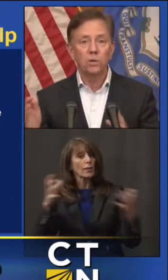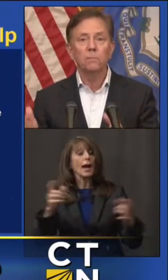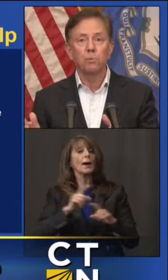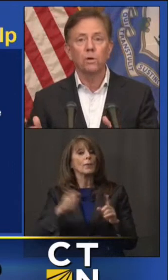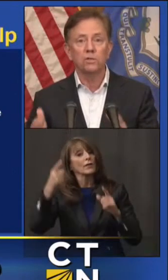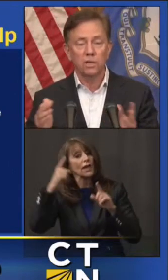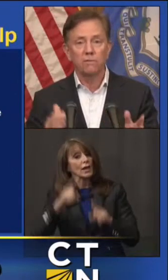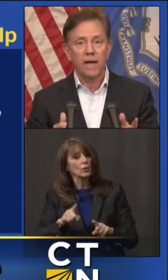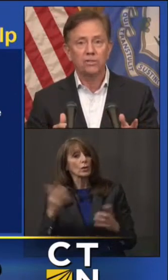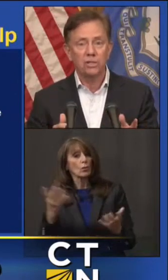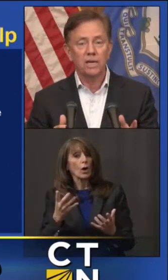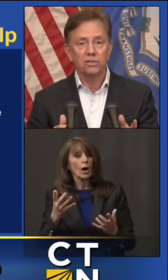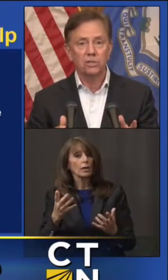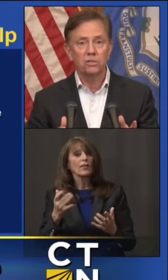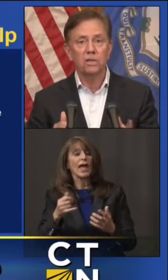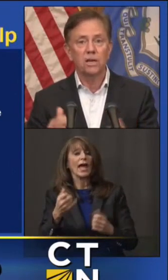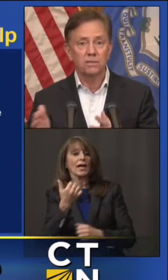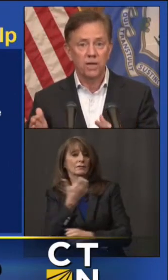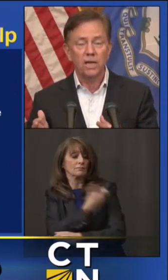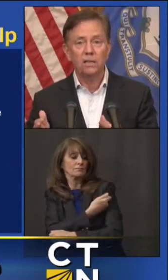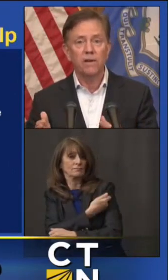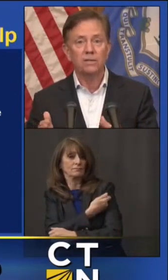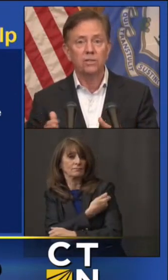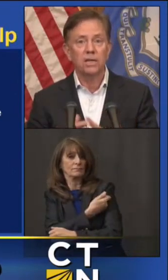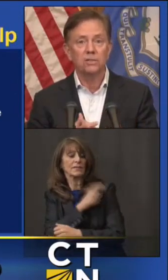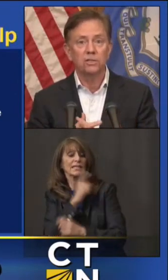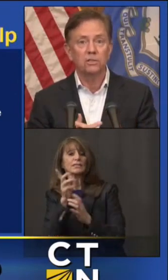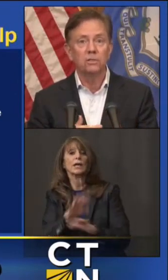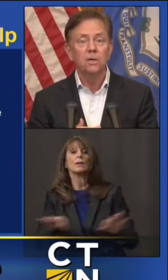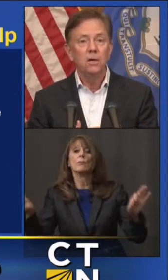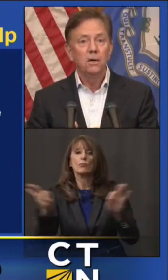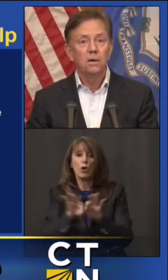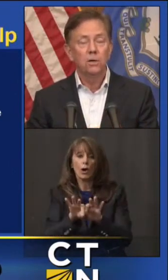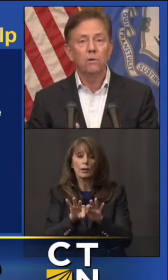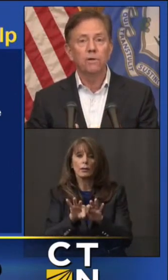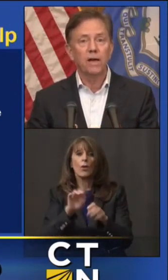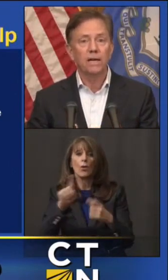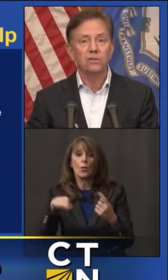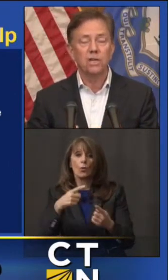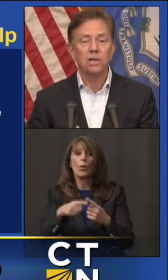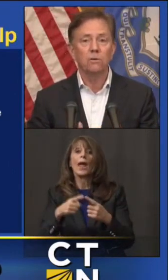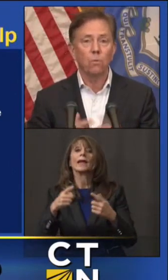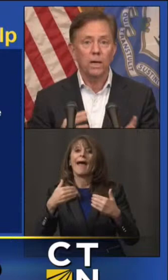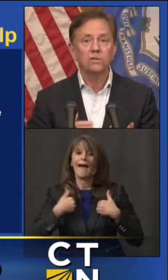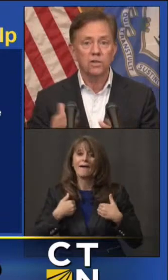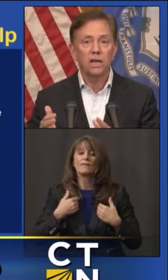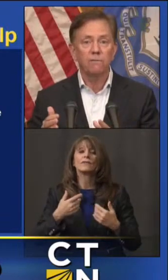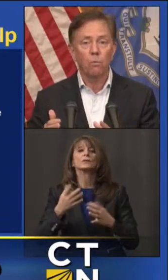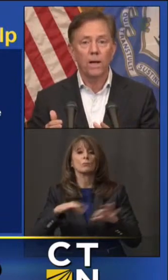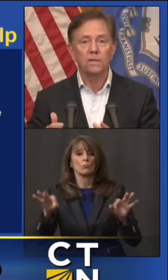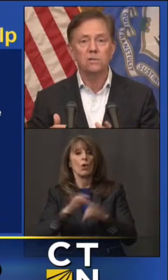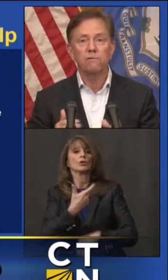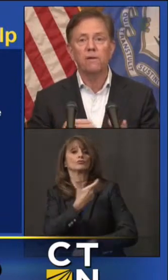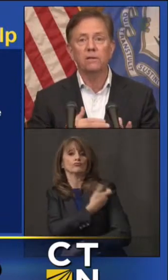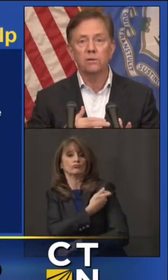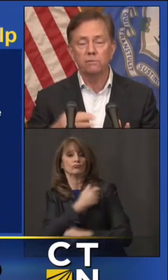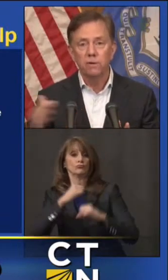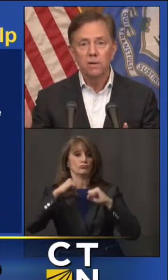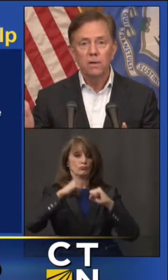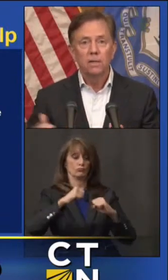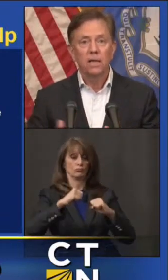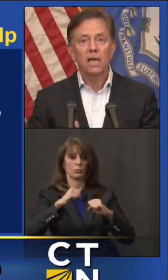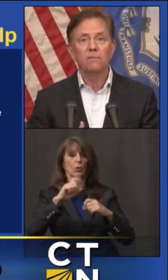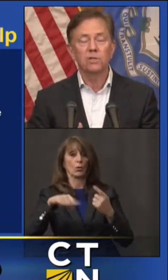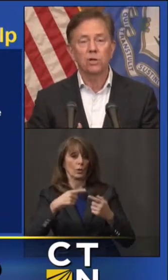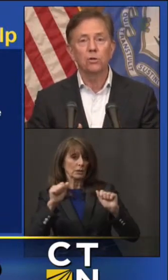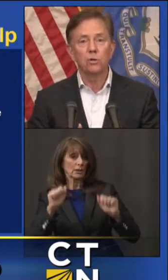on the importance of the vaccinations and taking the vaccination, COVID vaccine, when it's safe, when it's effective.